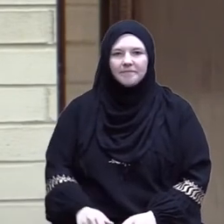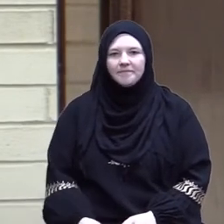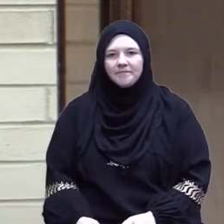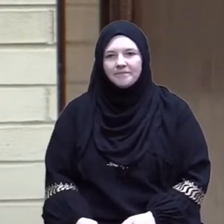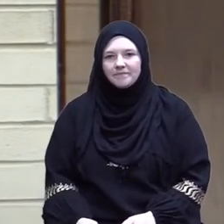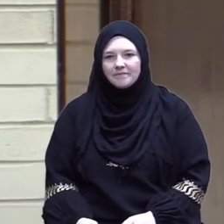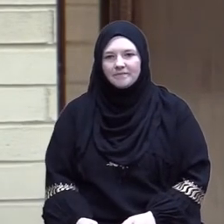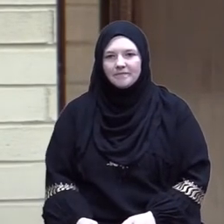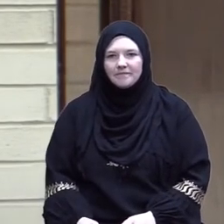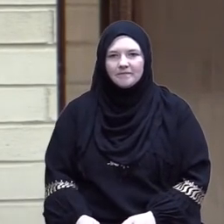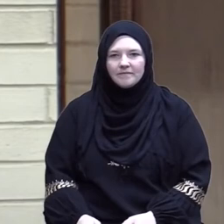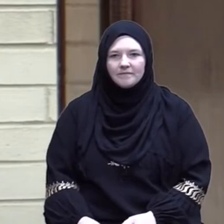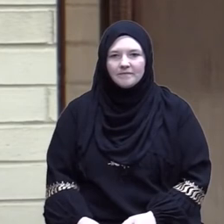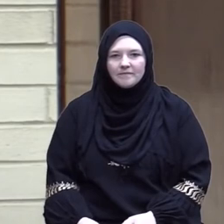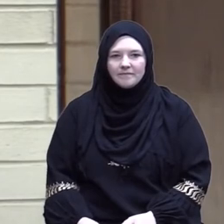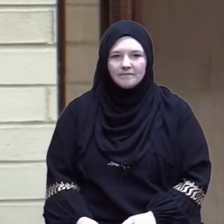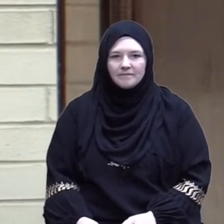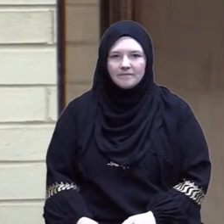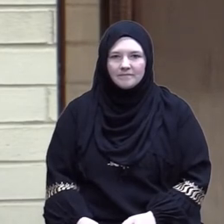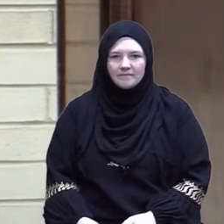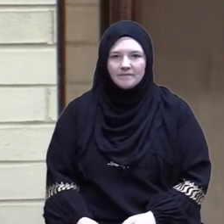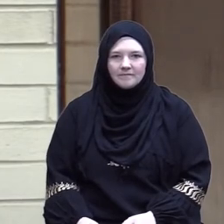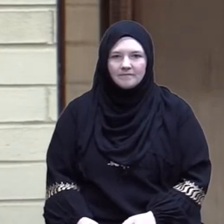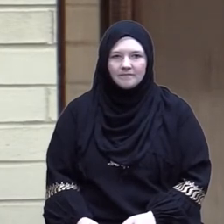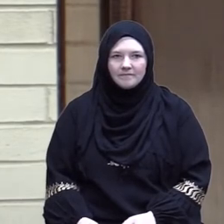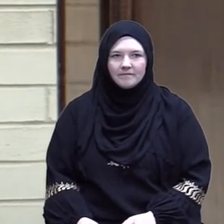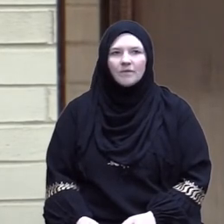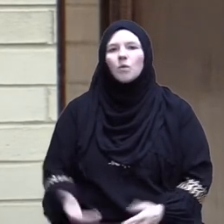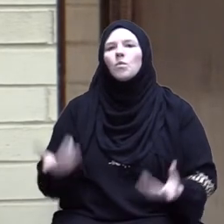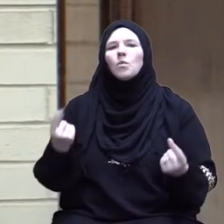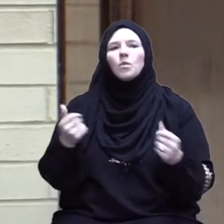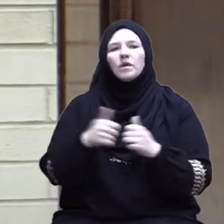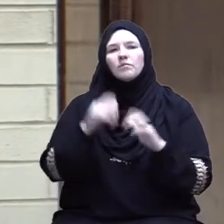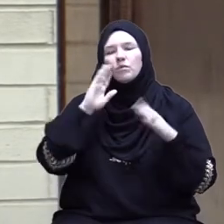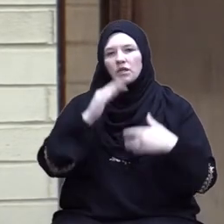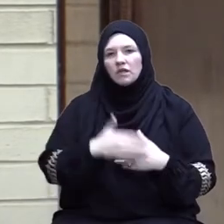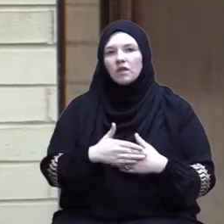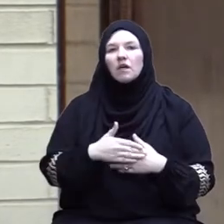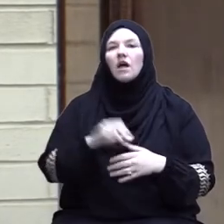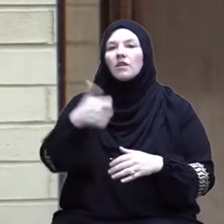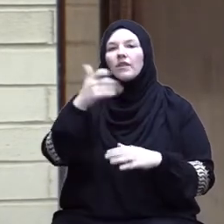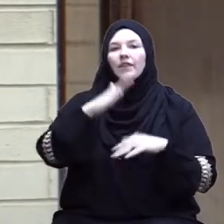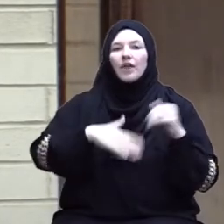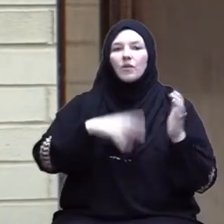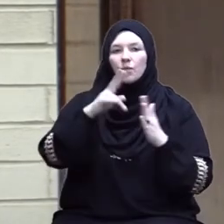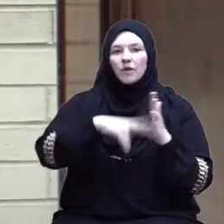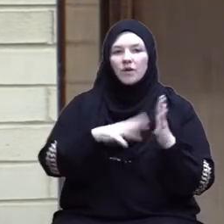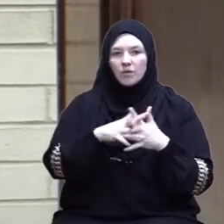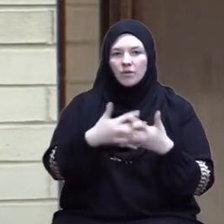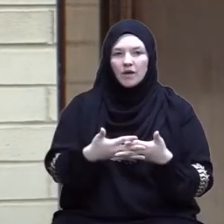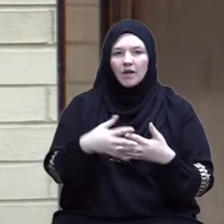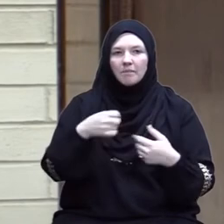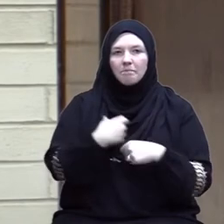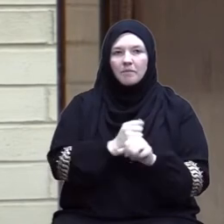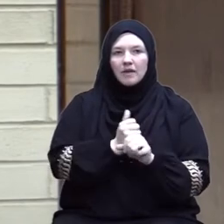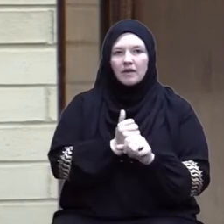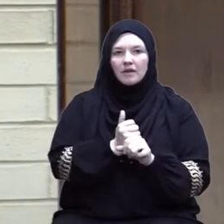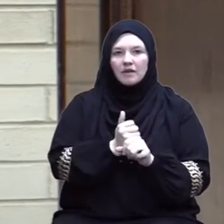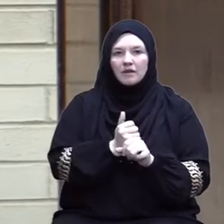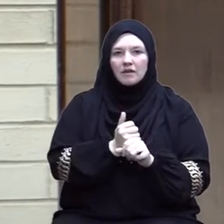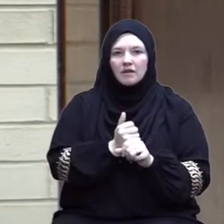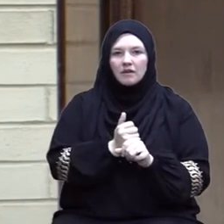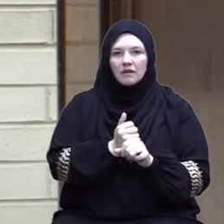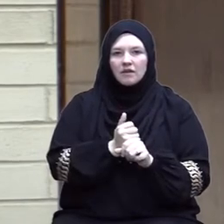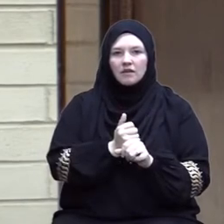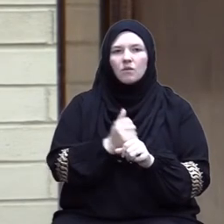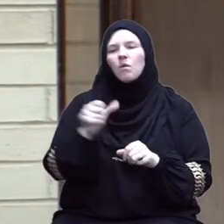believers, they establish prayer. What do we do in prayer other than reading Quran and making dhikr?